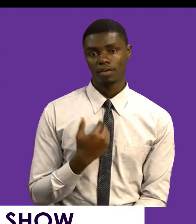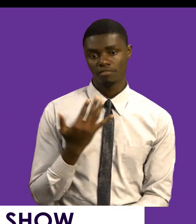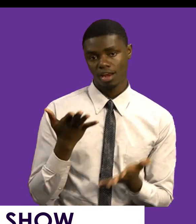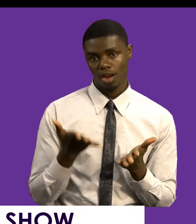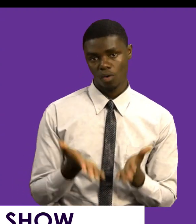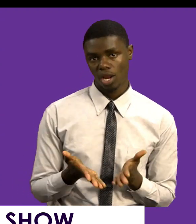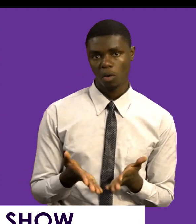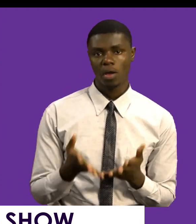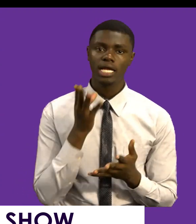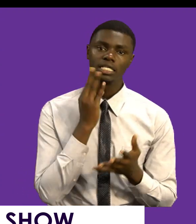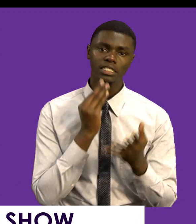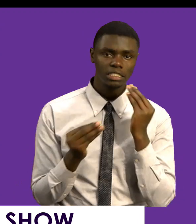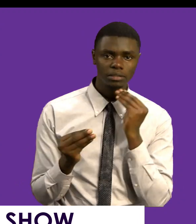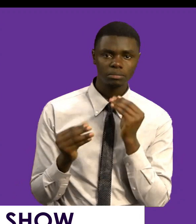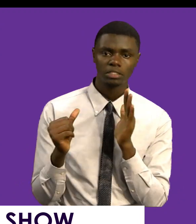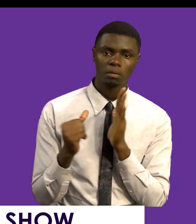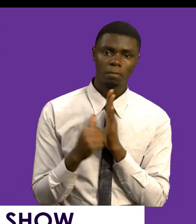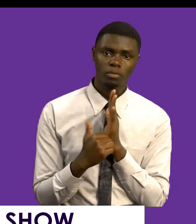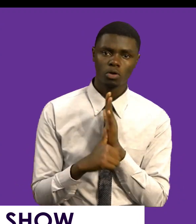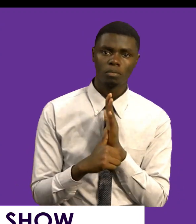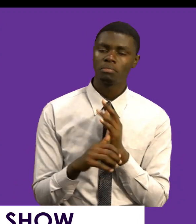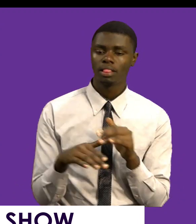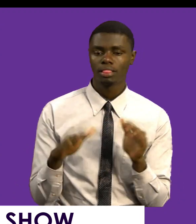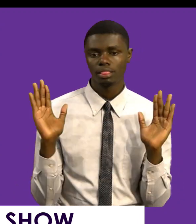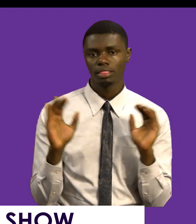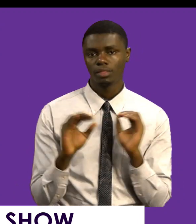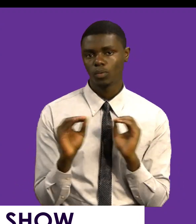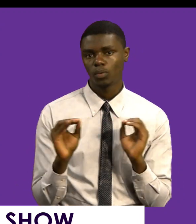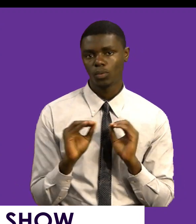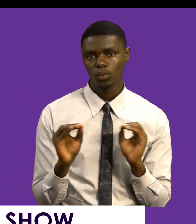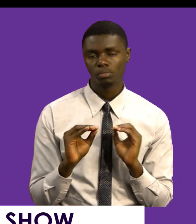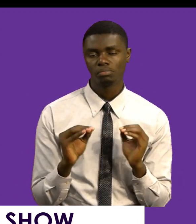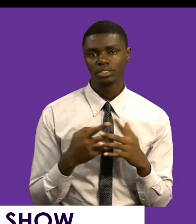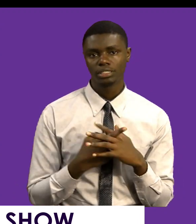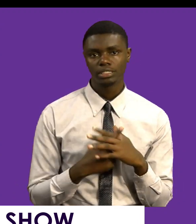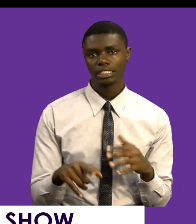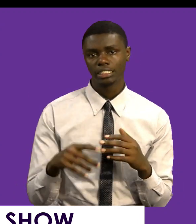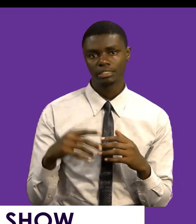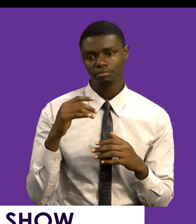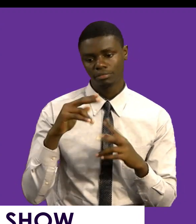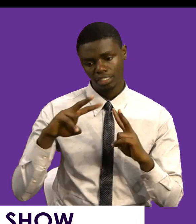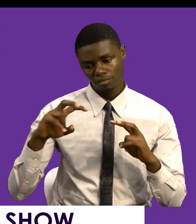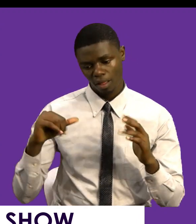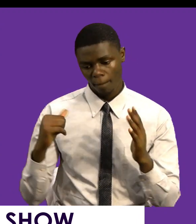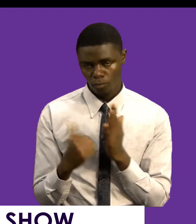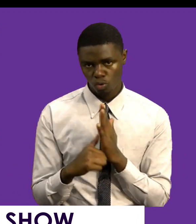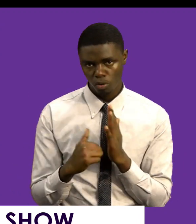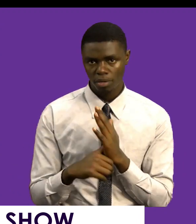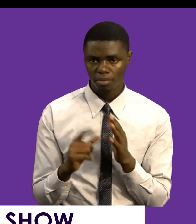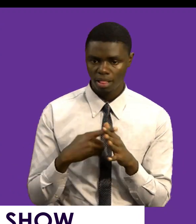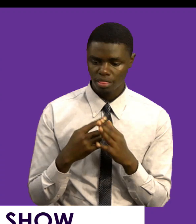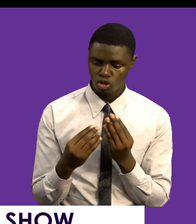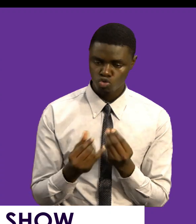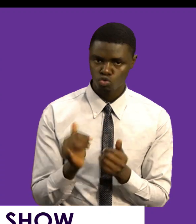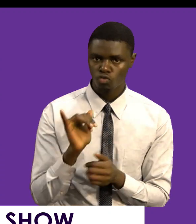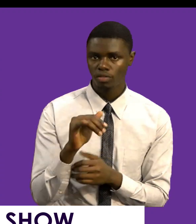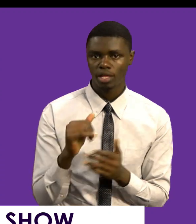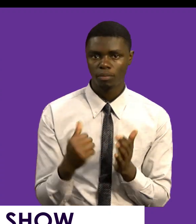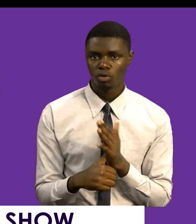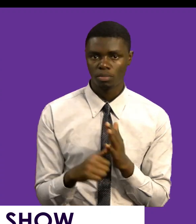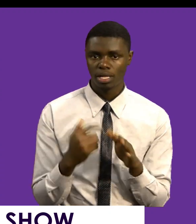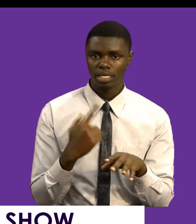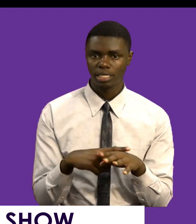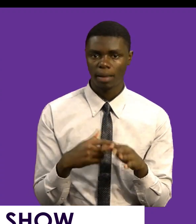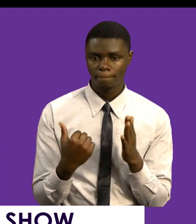and it is experiencing trouble, don't give up. Start diagnosing it. You treat what you diagnose. Once you